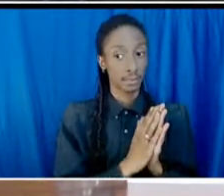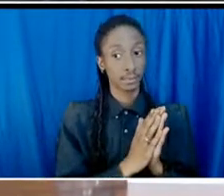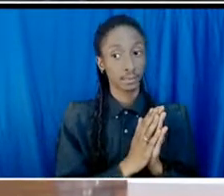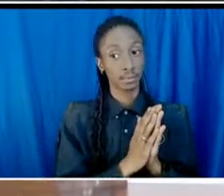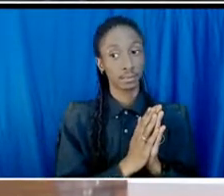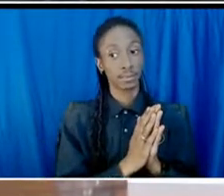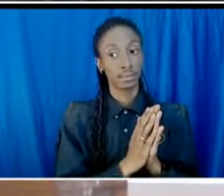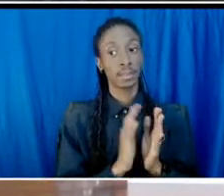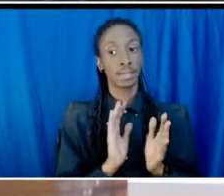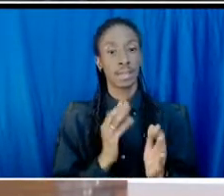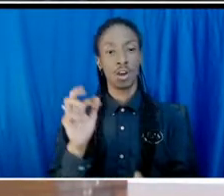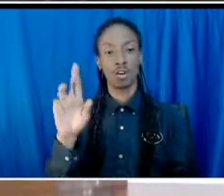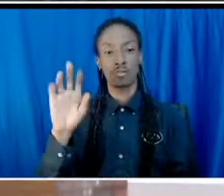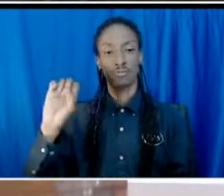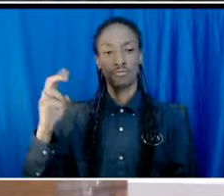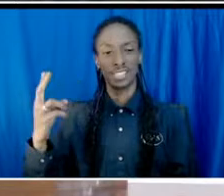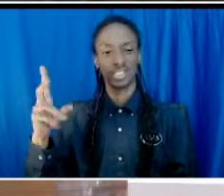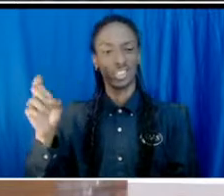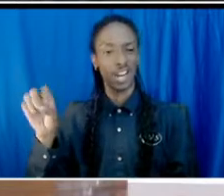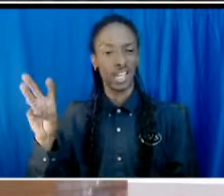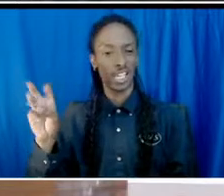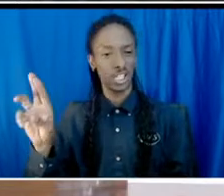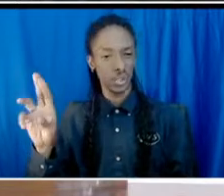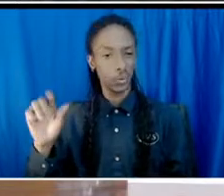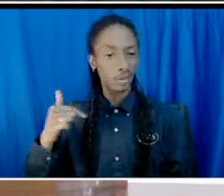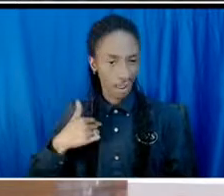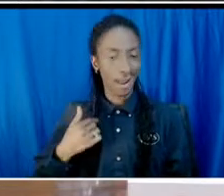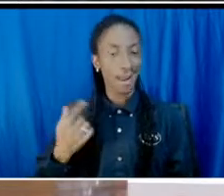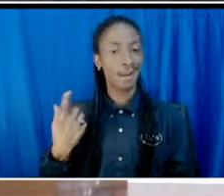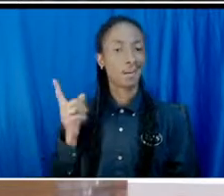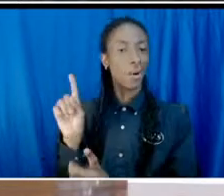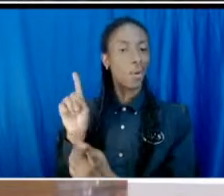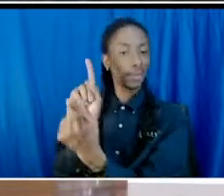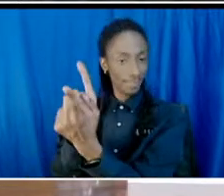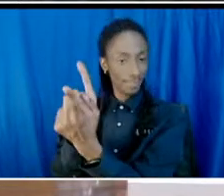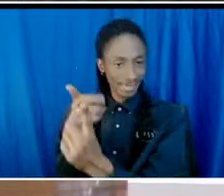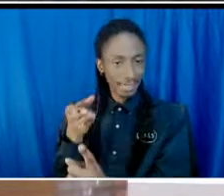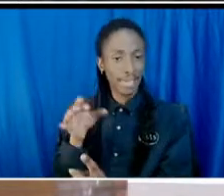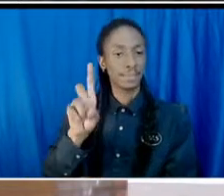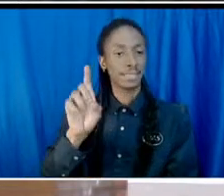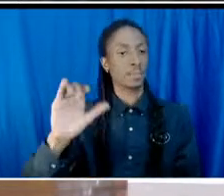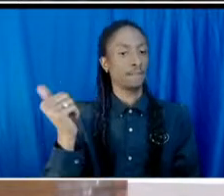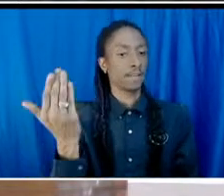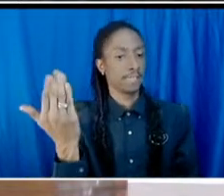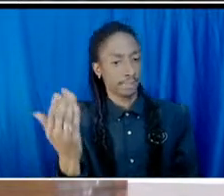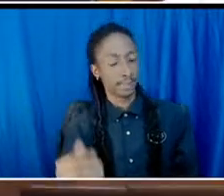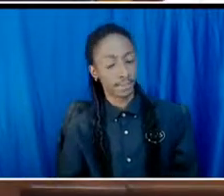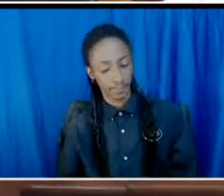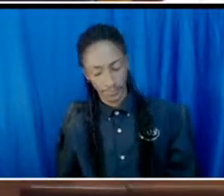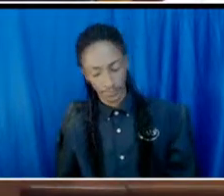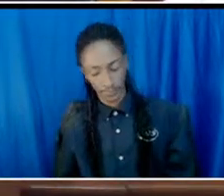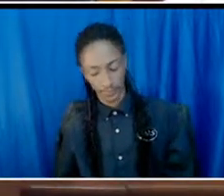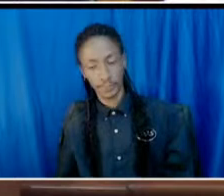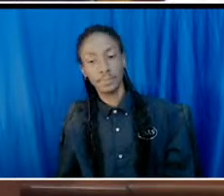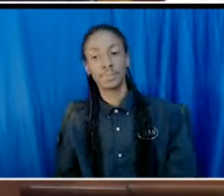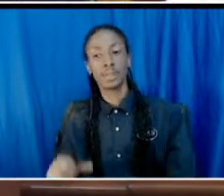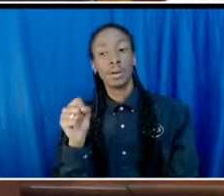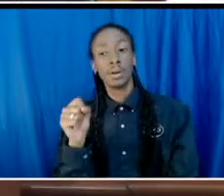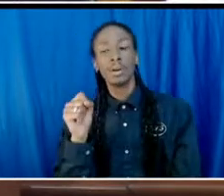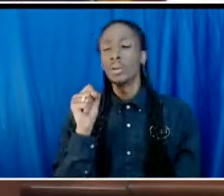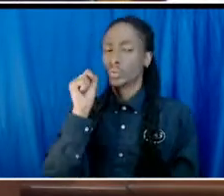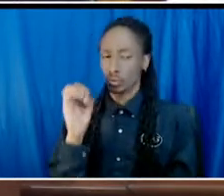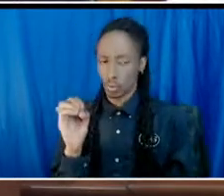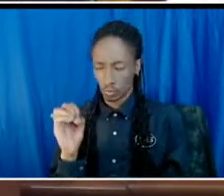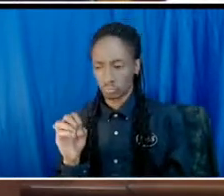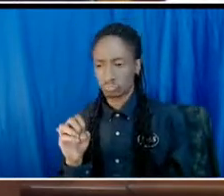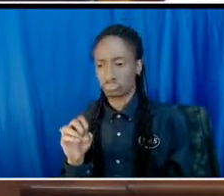Rich Donahue and I go over and meet with him, I believe, on December 15th as well. So after you had some of